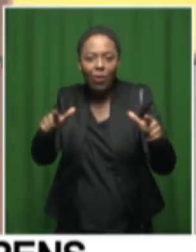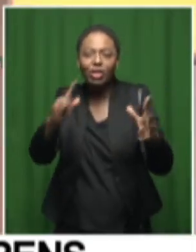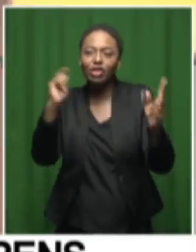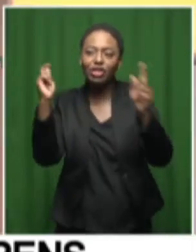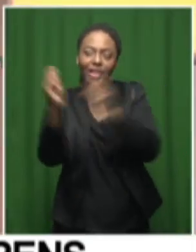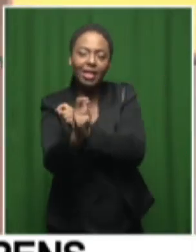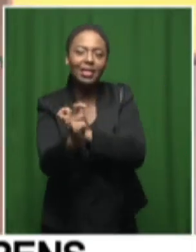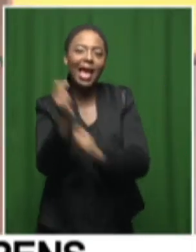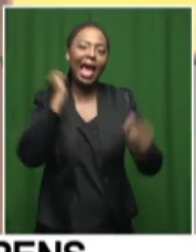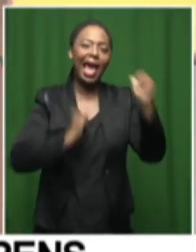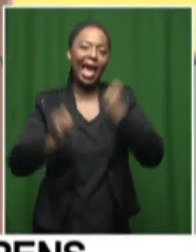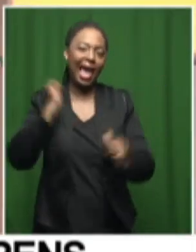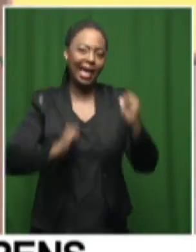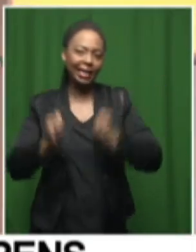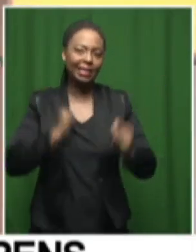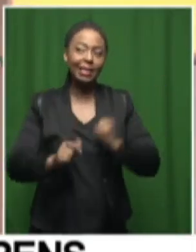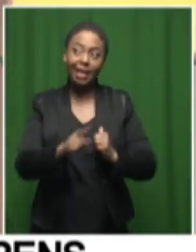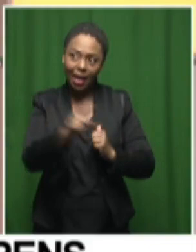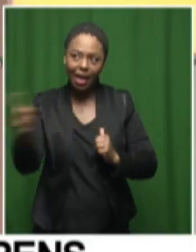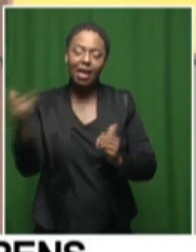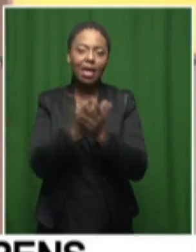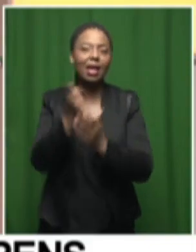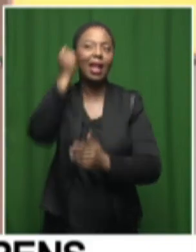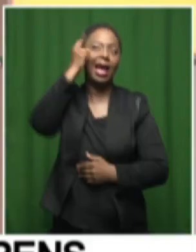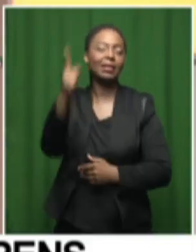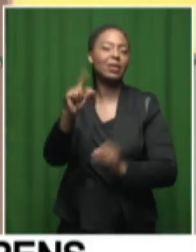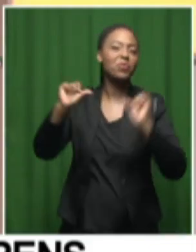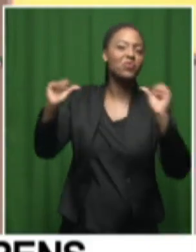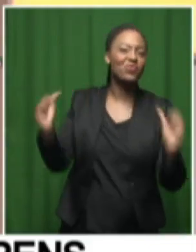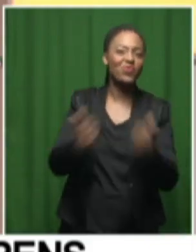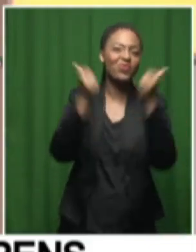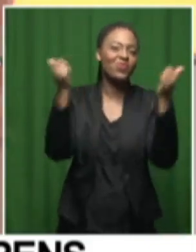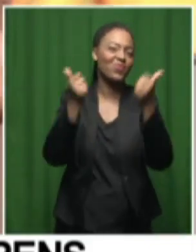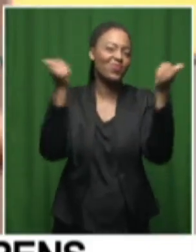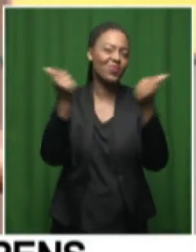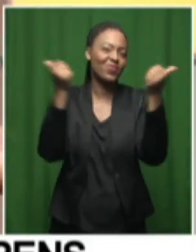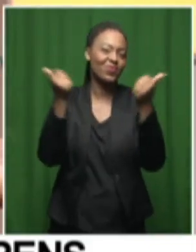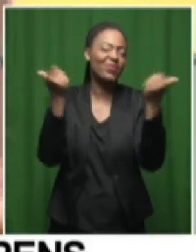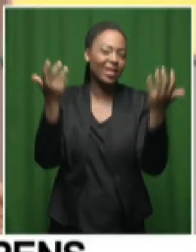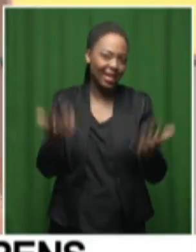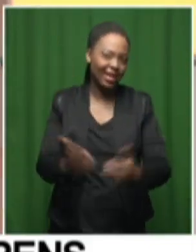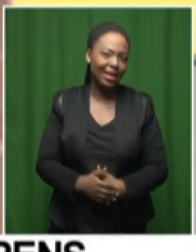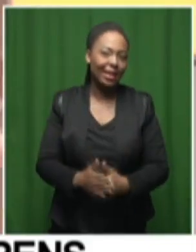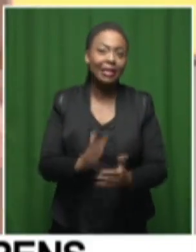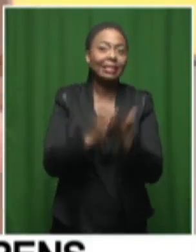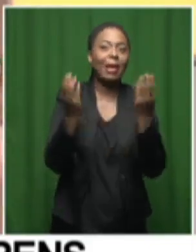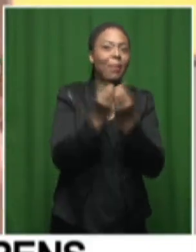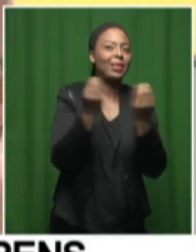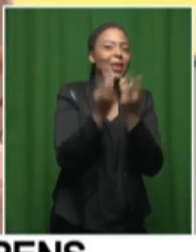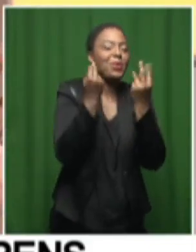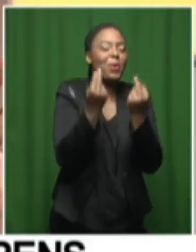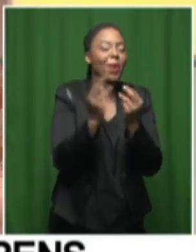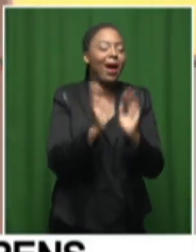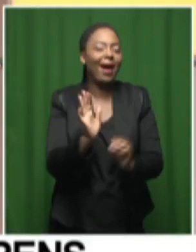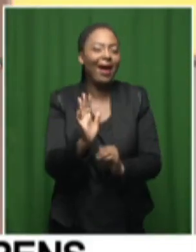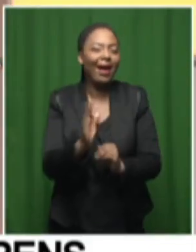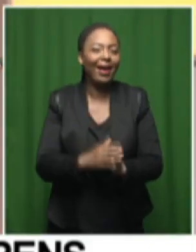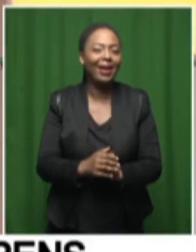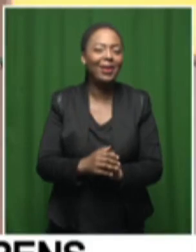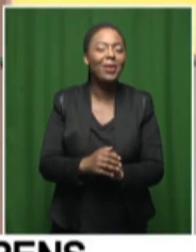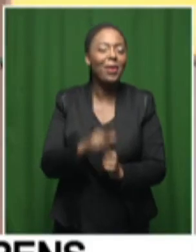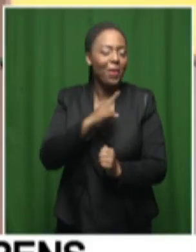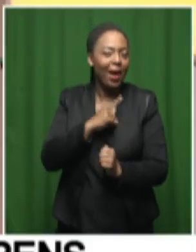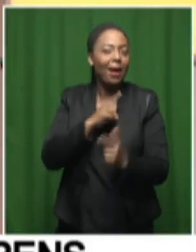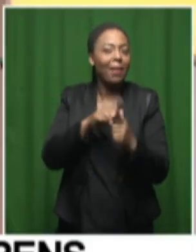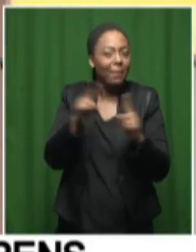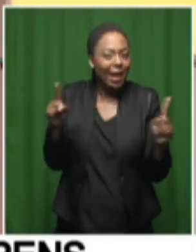life and make it something that you can actually engage with. And I think it wasn't something new. I wasn't inventing something phenomenal. It's